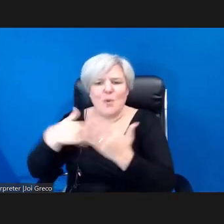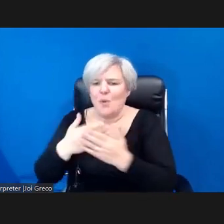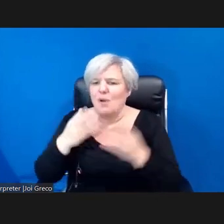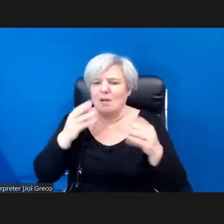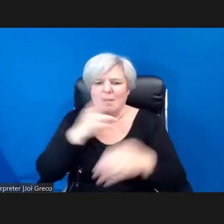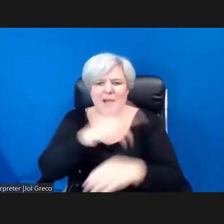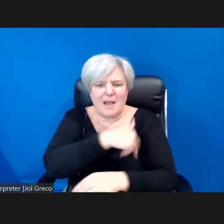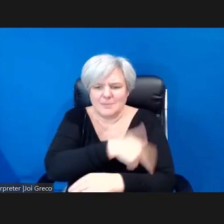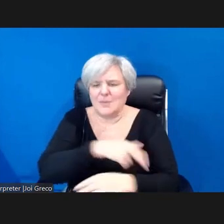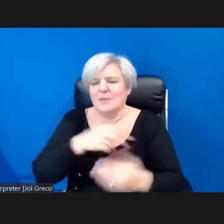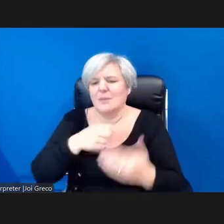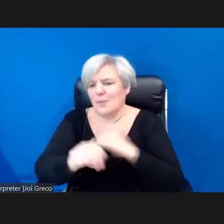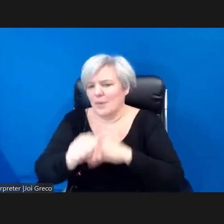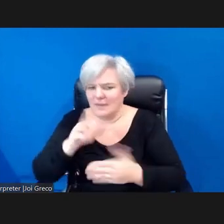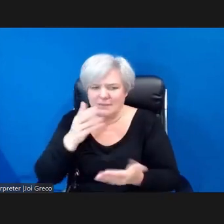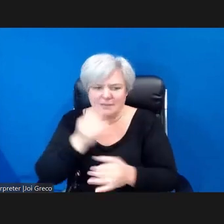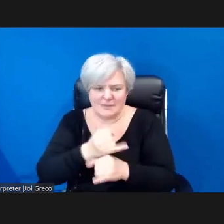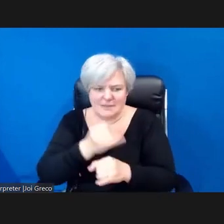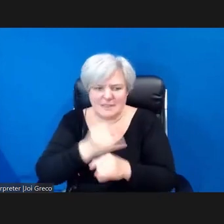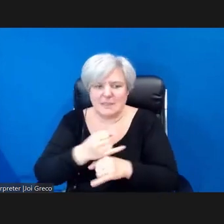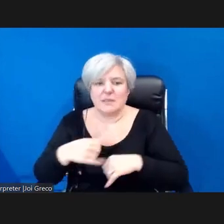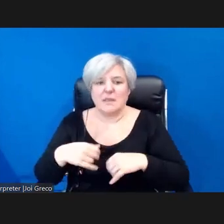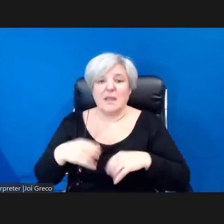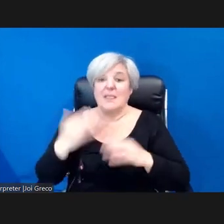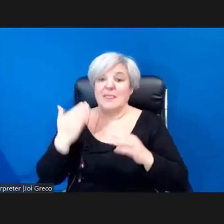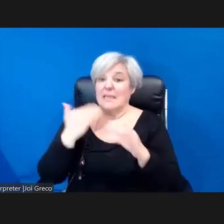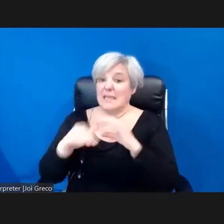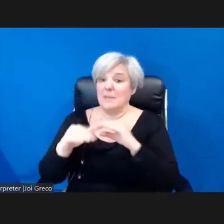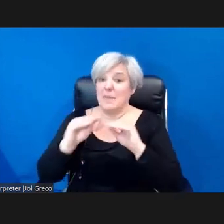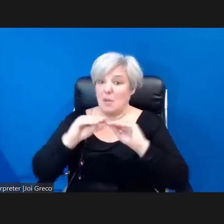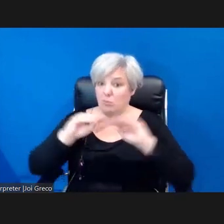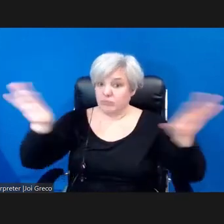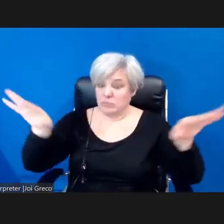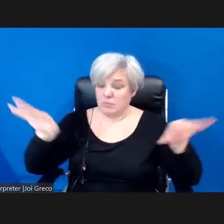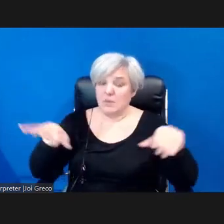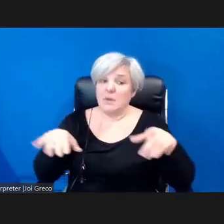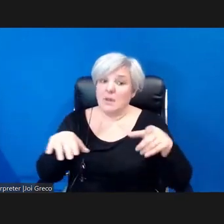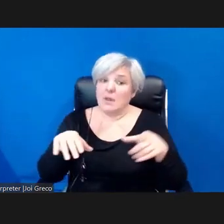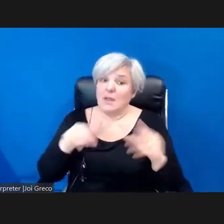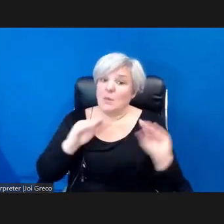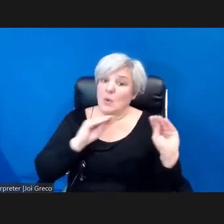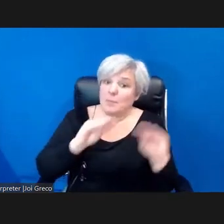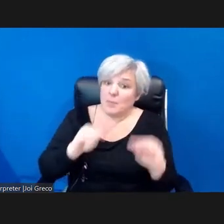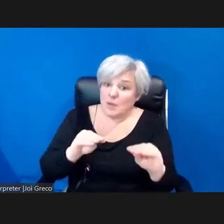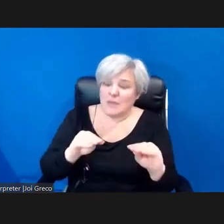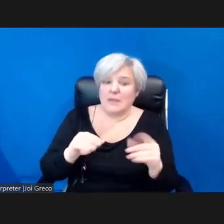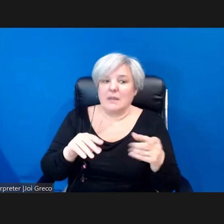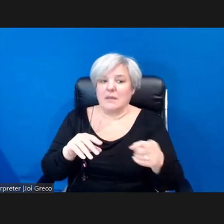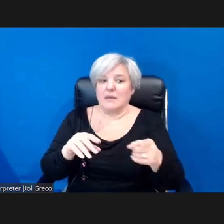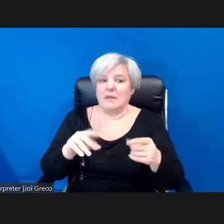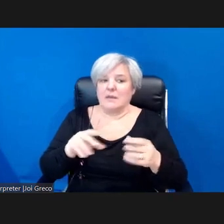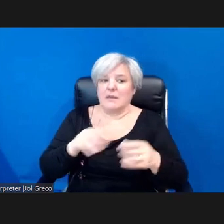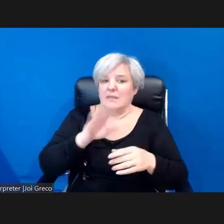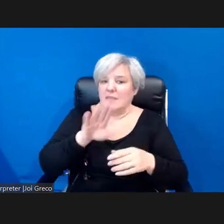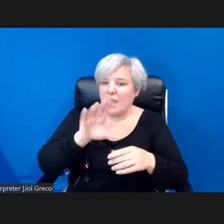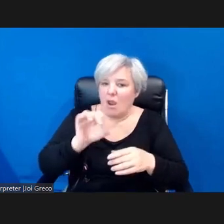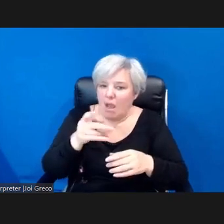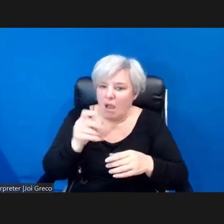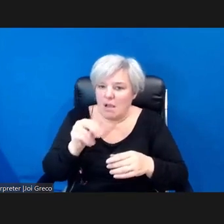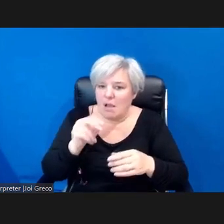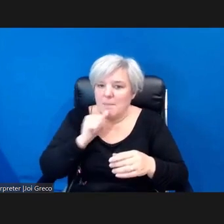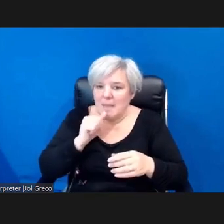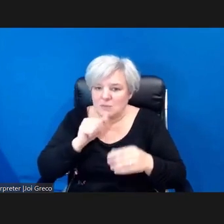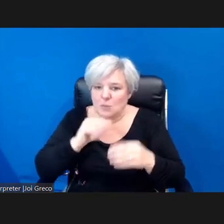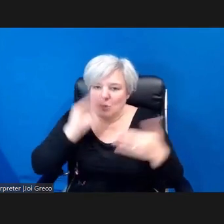initiate their strata reporting. The email template will include a space for you to add the facility-specific login and